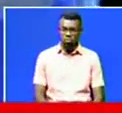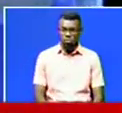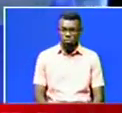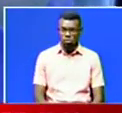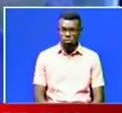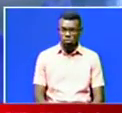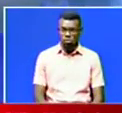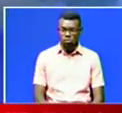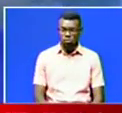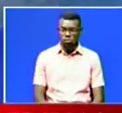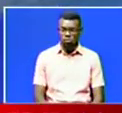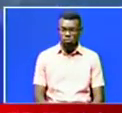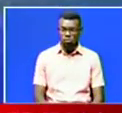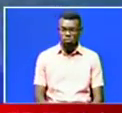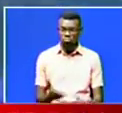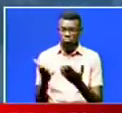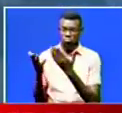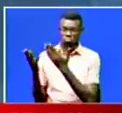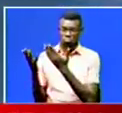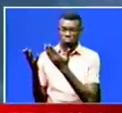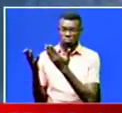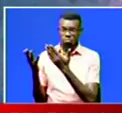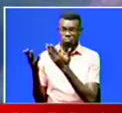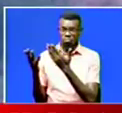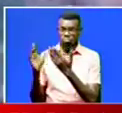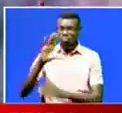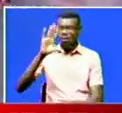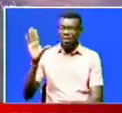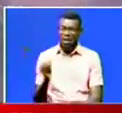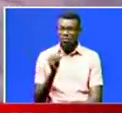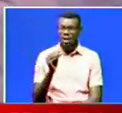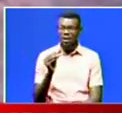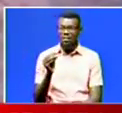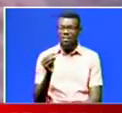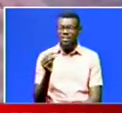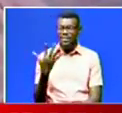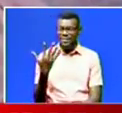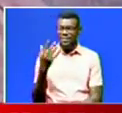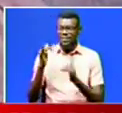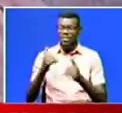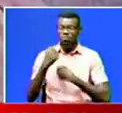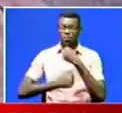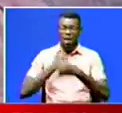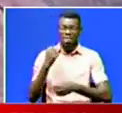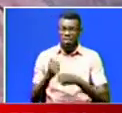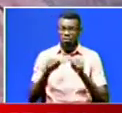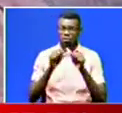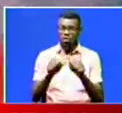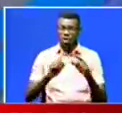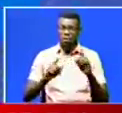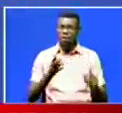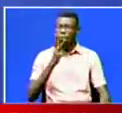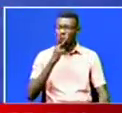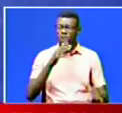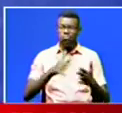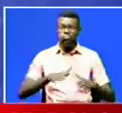As the globe made the final spin, giving the Horn of Africa its first glance into a new year, the tranquility of the waters